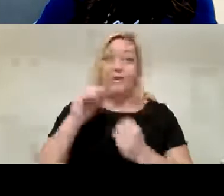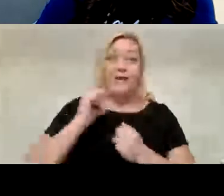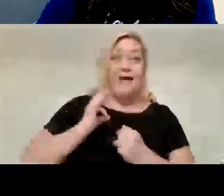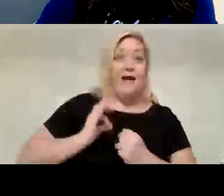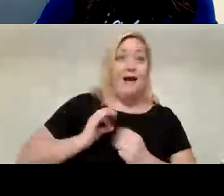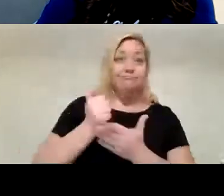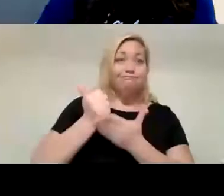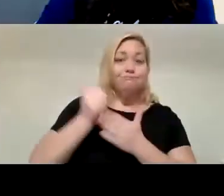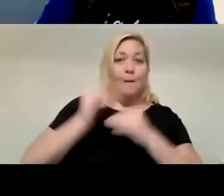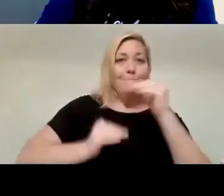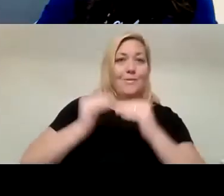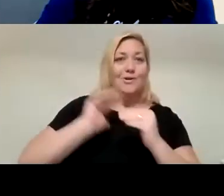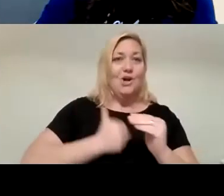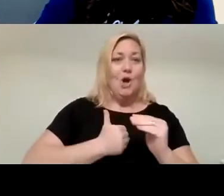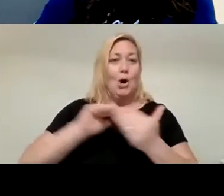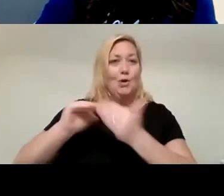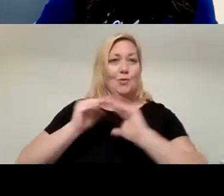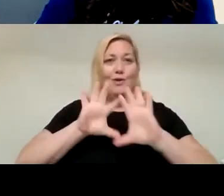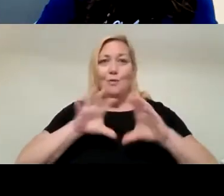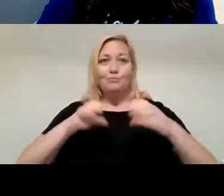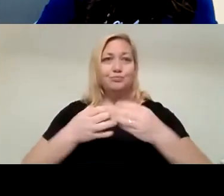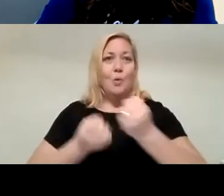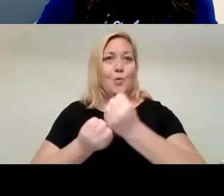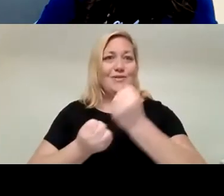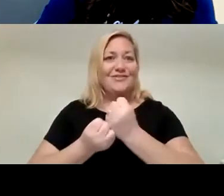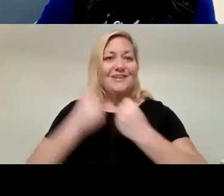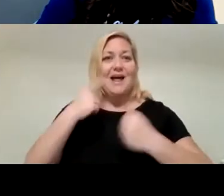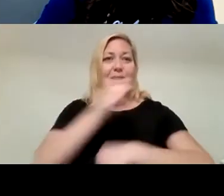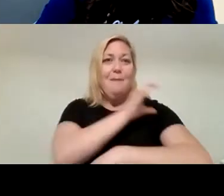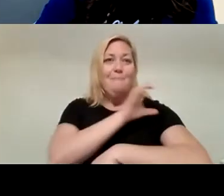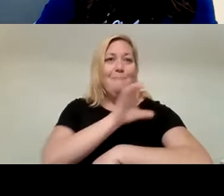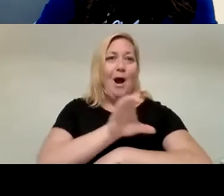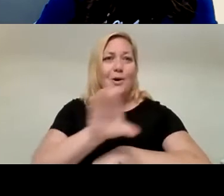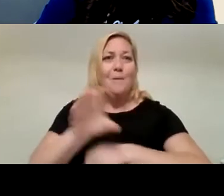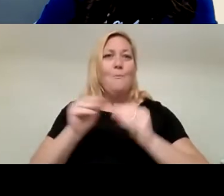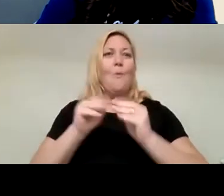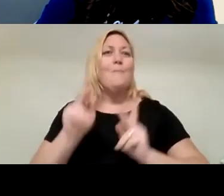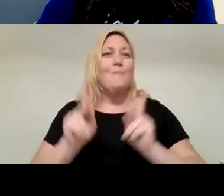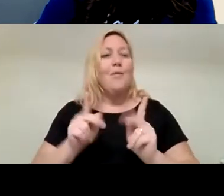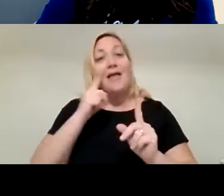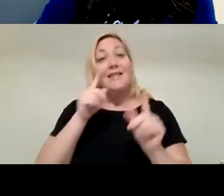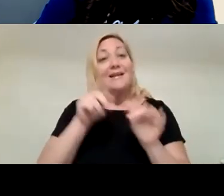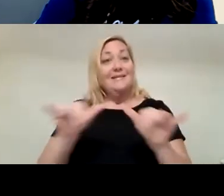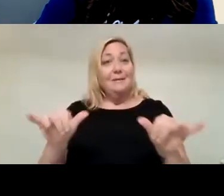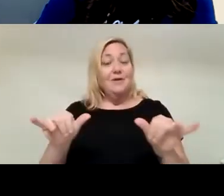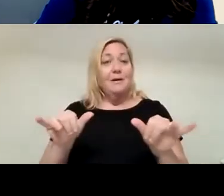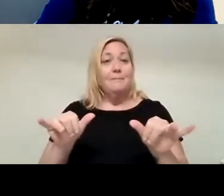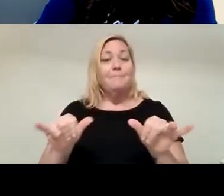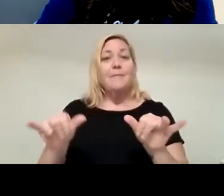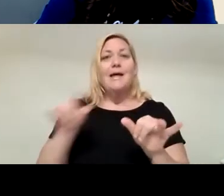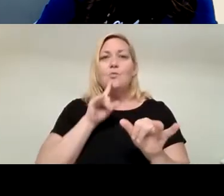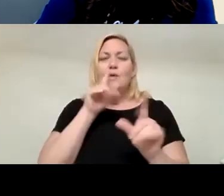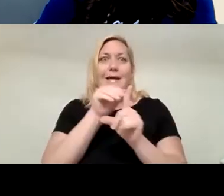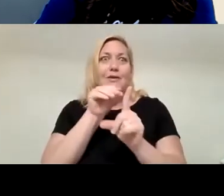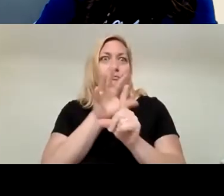building our community coalition and just empowering more people. And I think at the same time, it